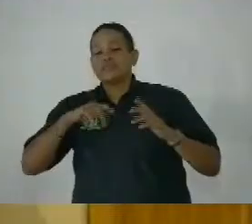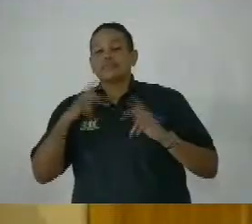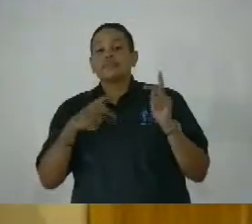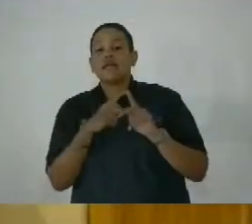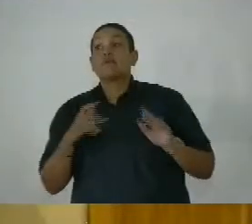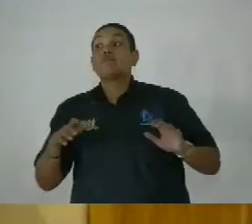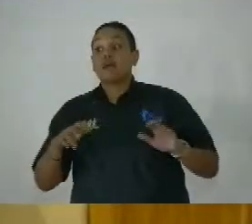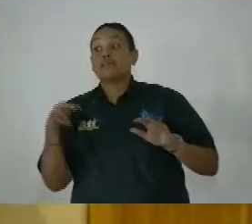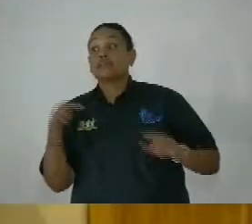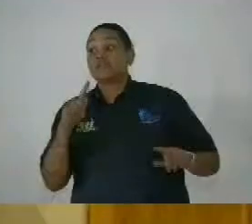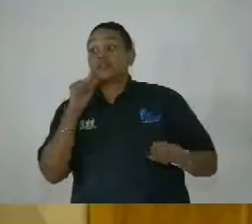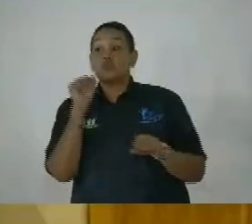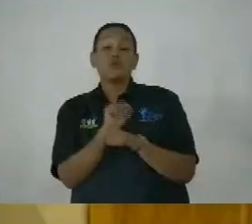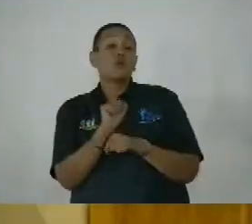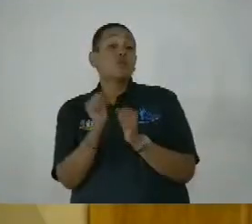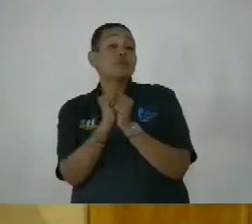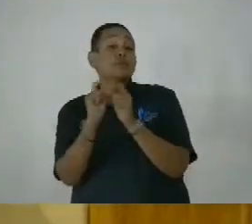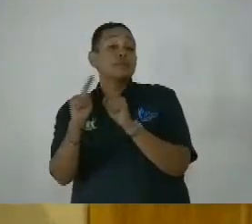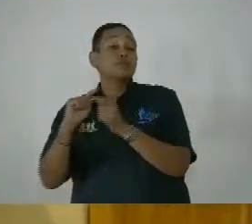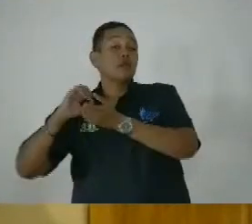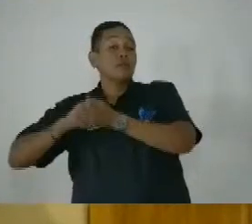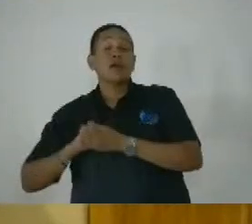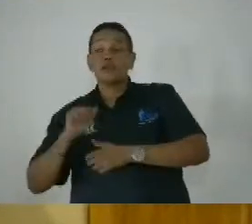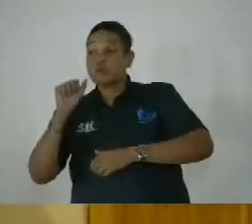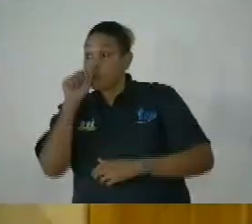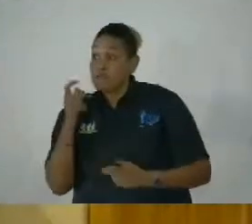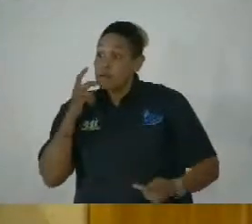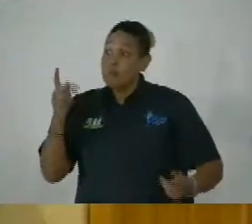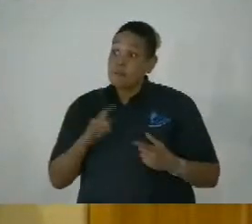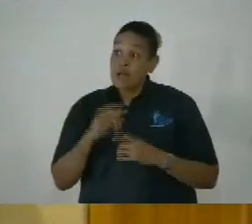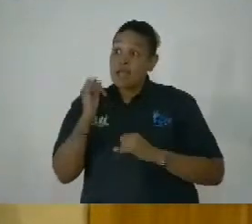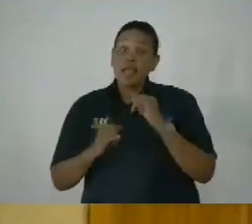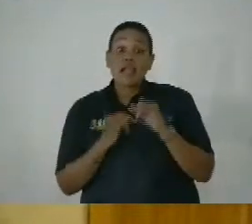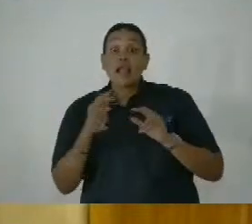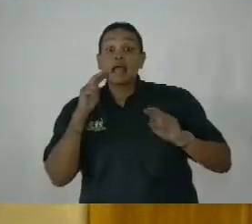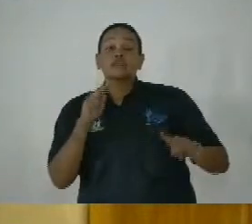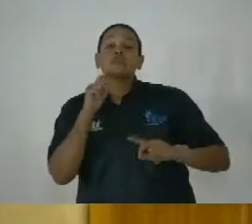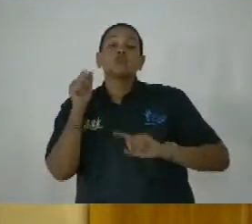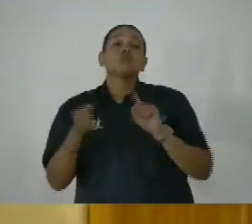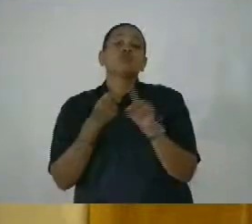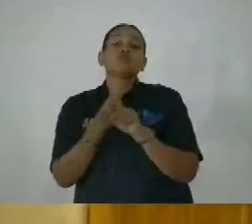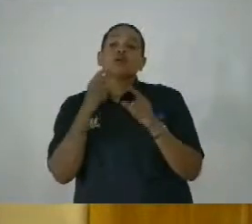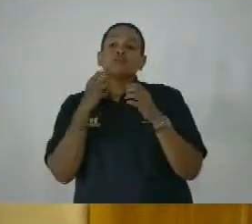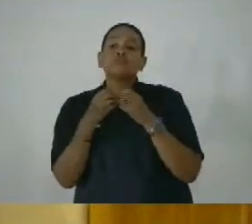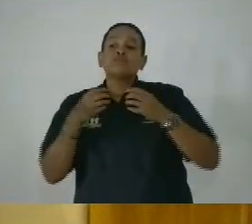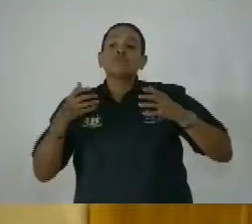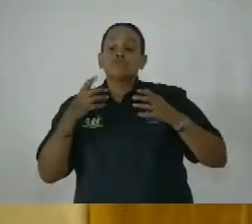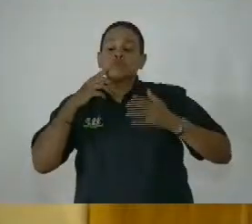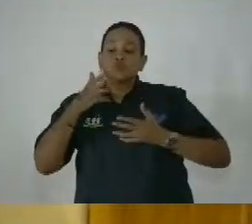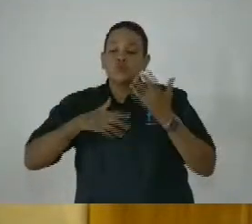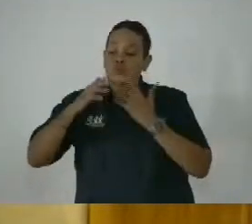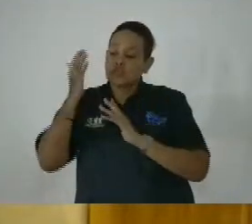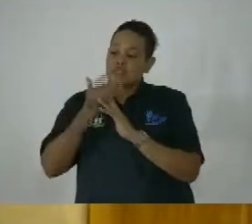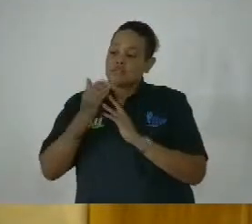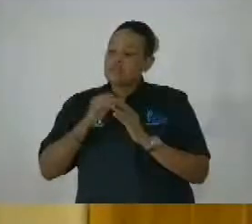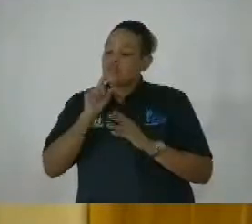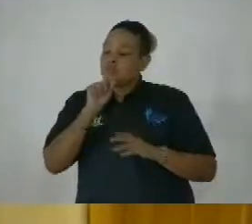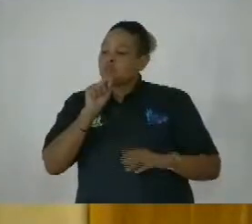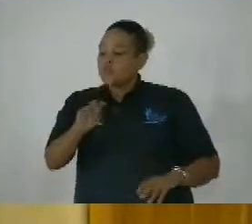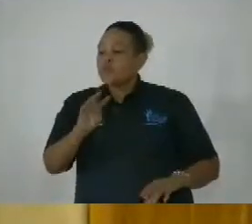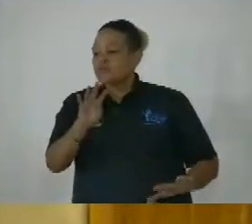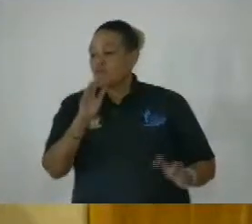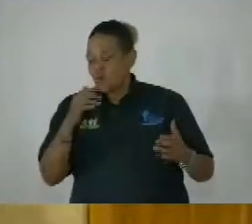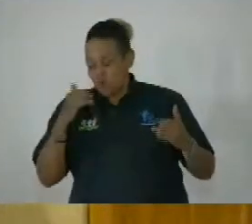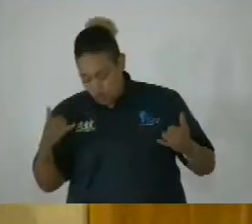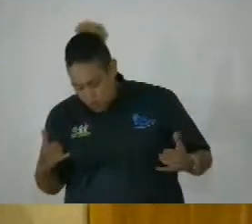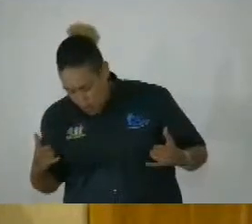activity, and we work with partners, private and public and international, to in fact expand social intervention. In 2024,